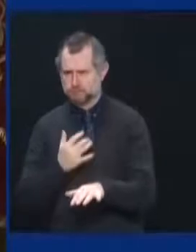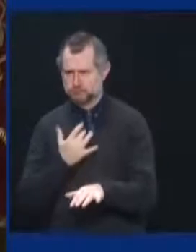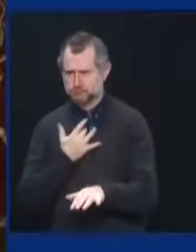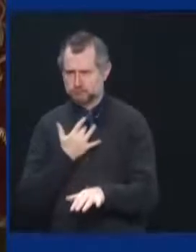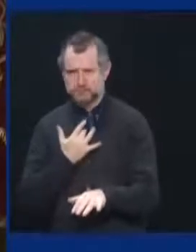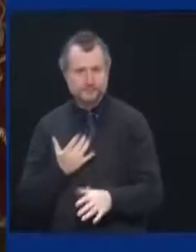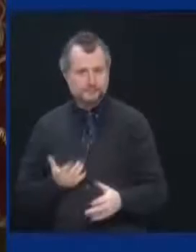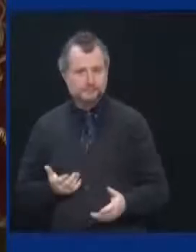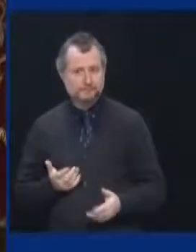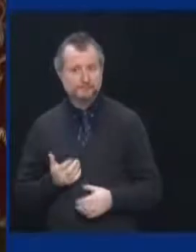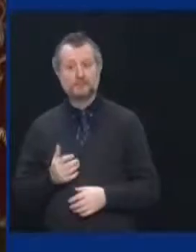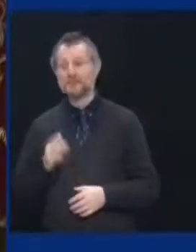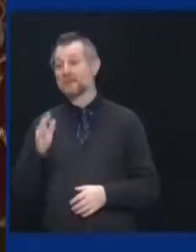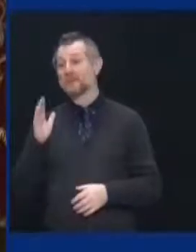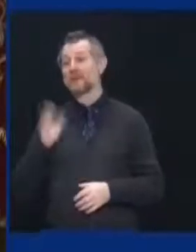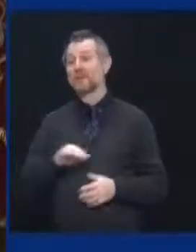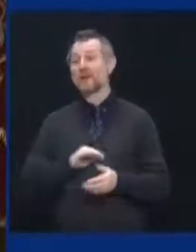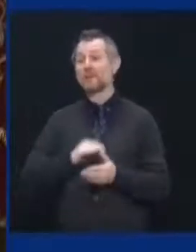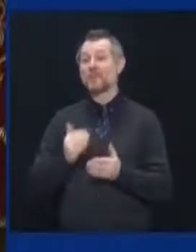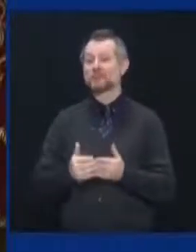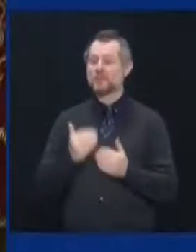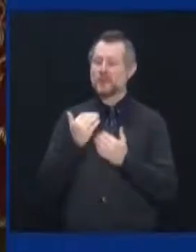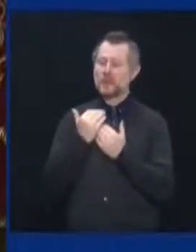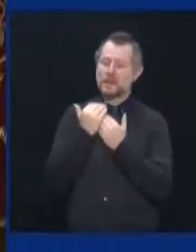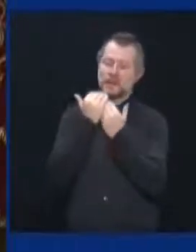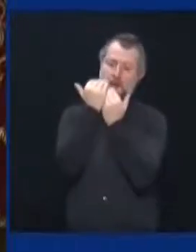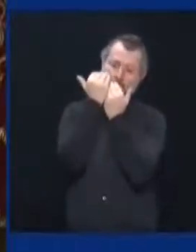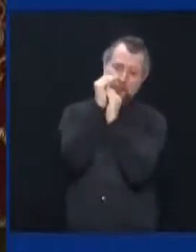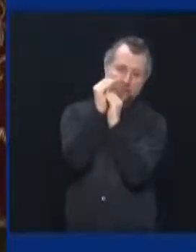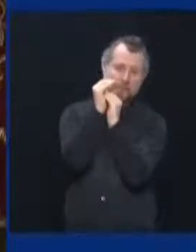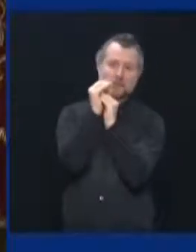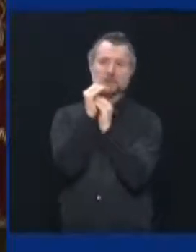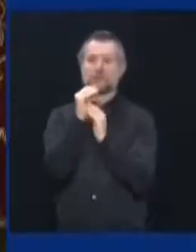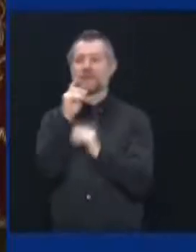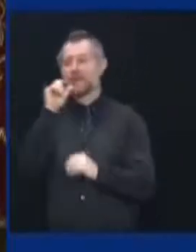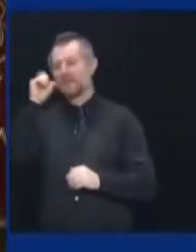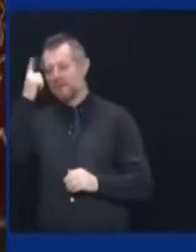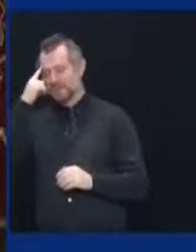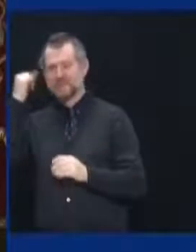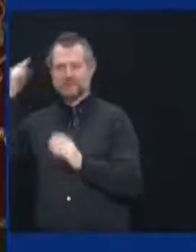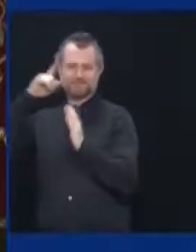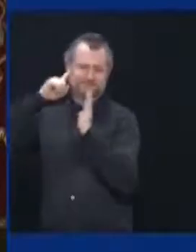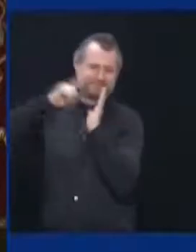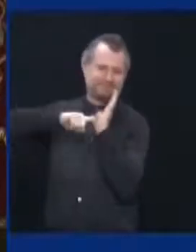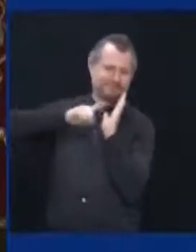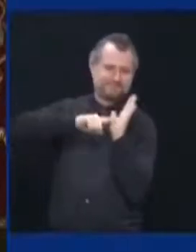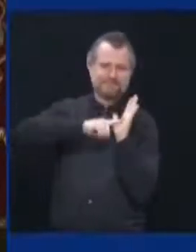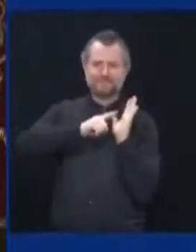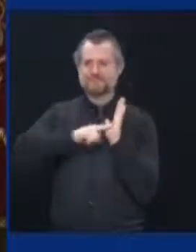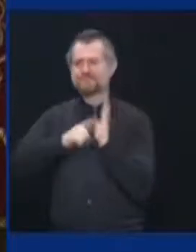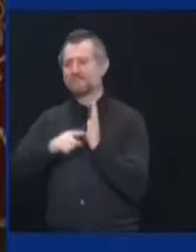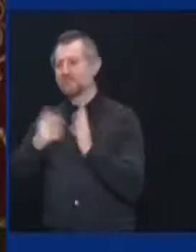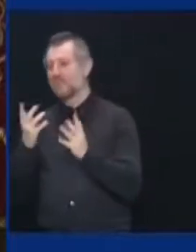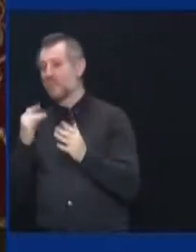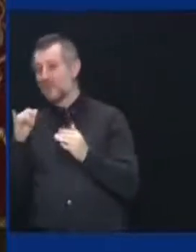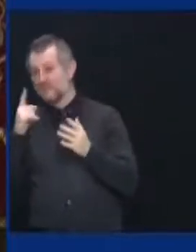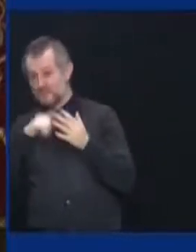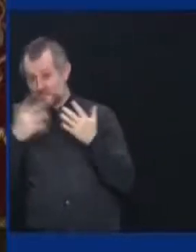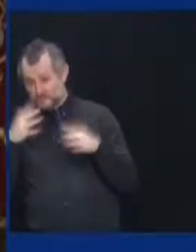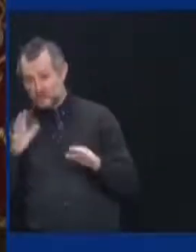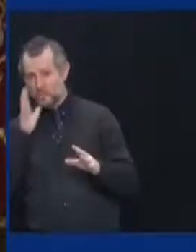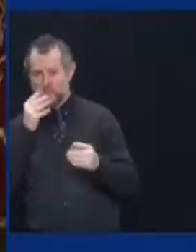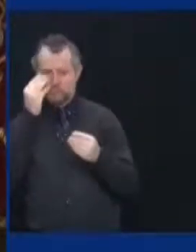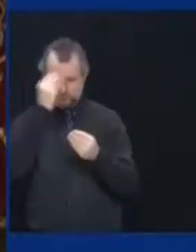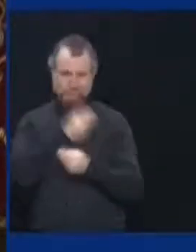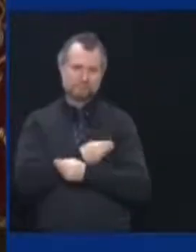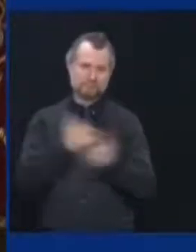so incredibly limited. So there is an investigation ongoing. When the results of that investigation are complete, we will tell the public exactly what